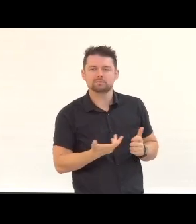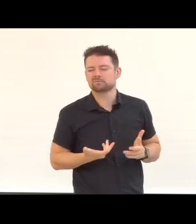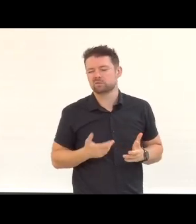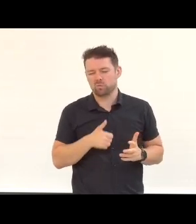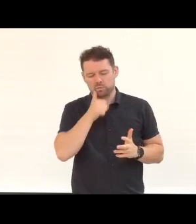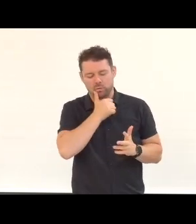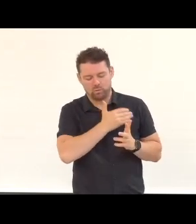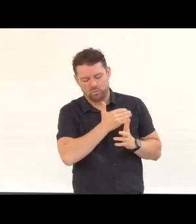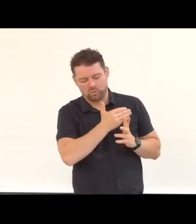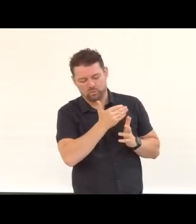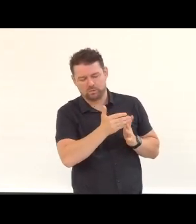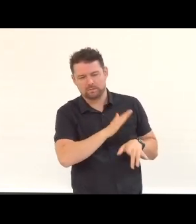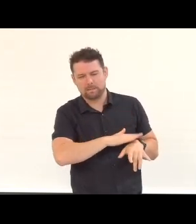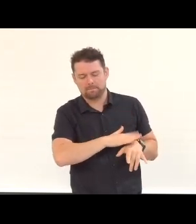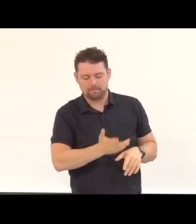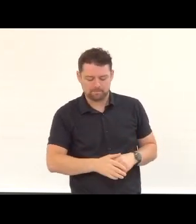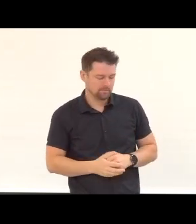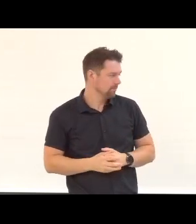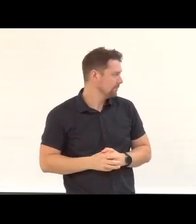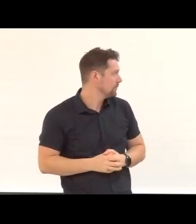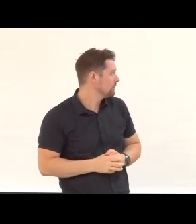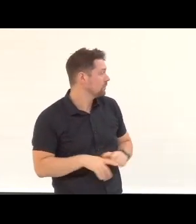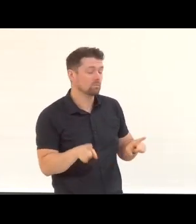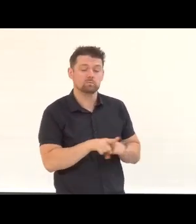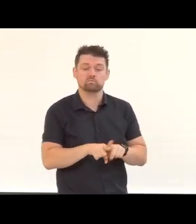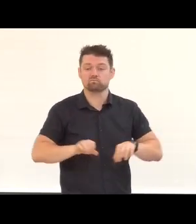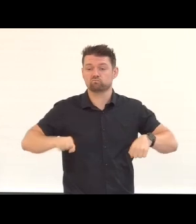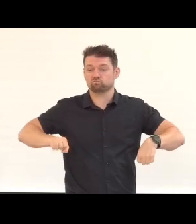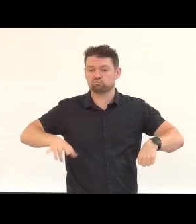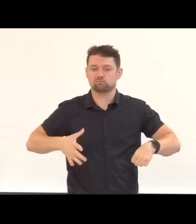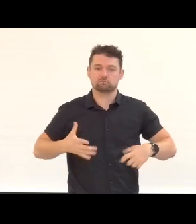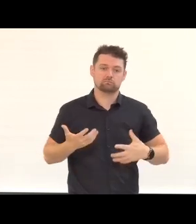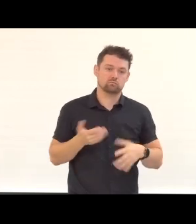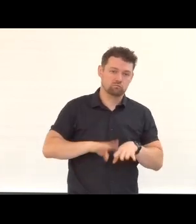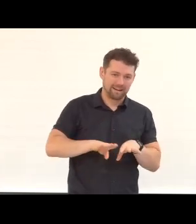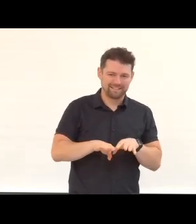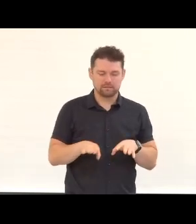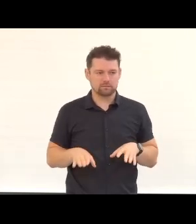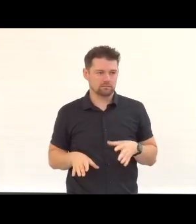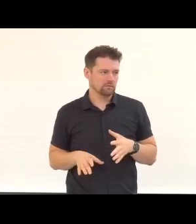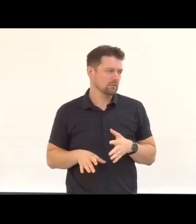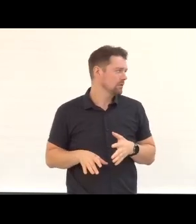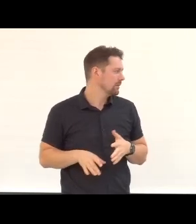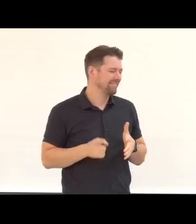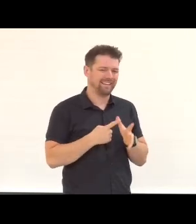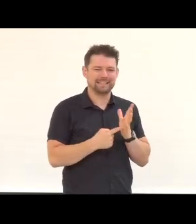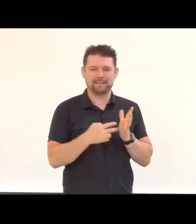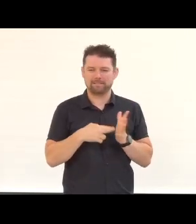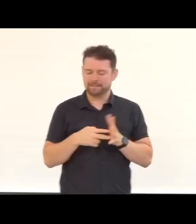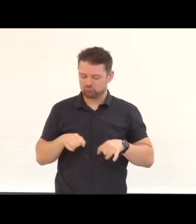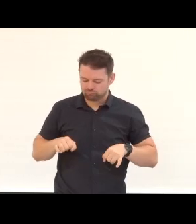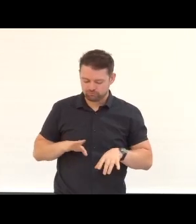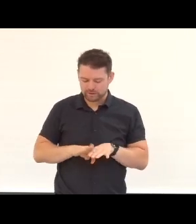delay. Okay. Yeah, of course, there's also off-road training, ATV training, so the Analogue astronauts go through all of this as